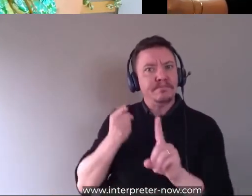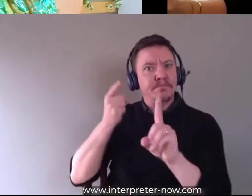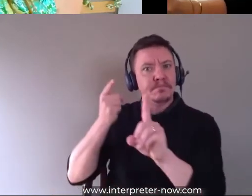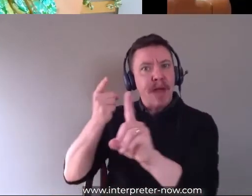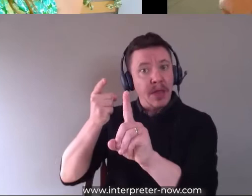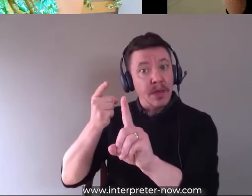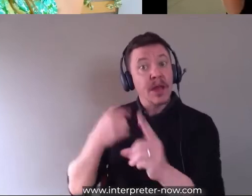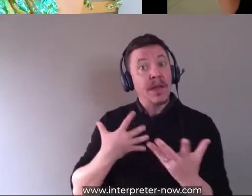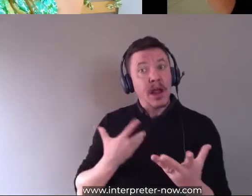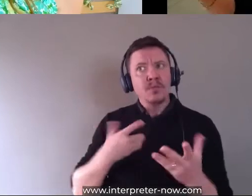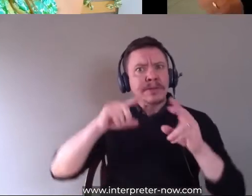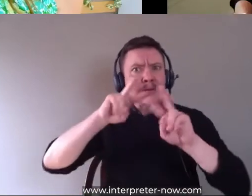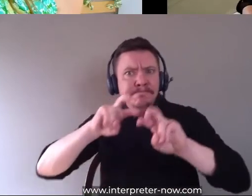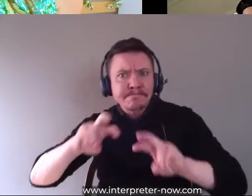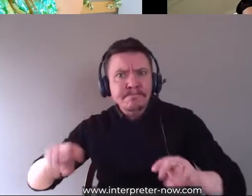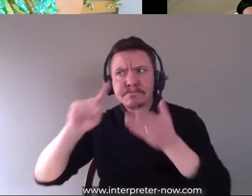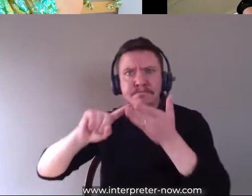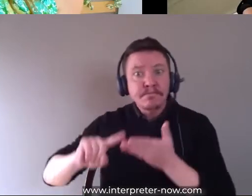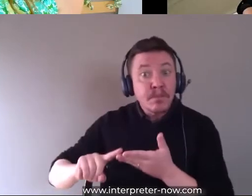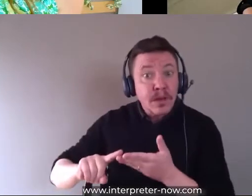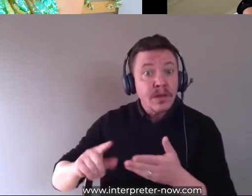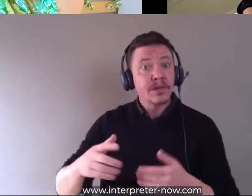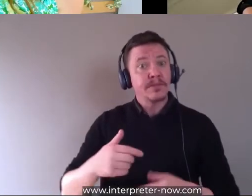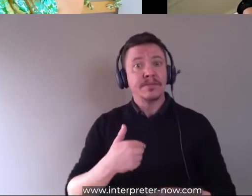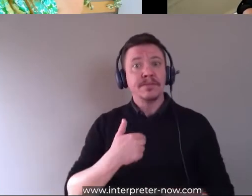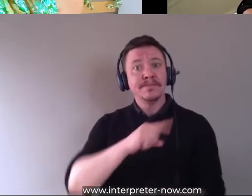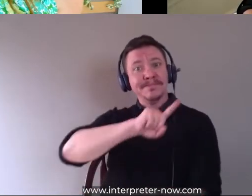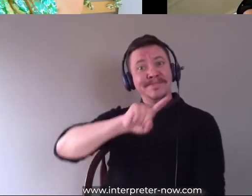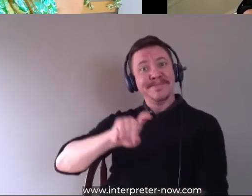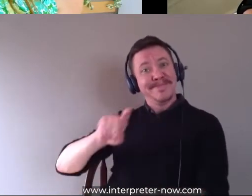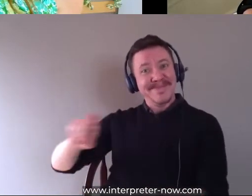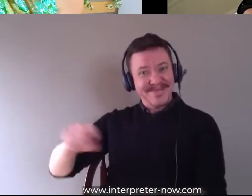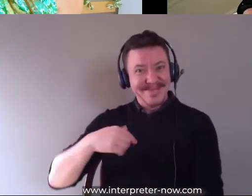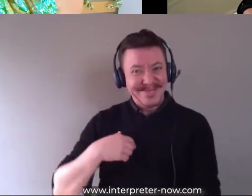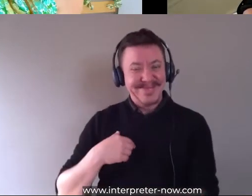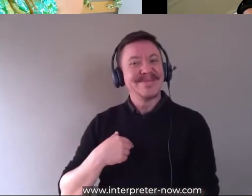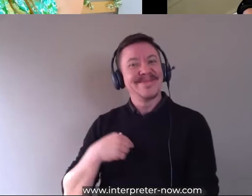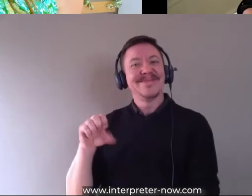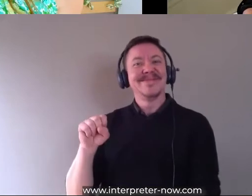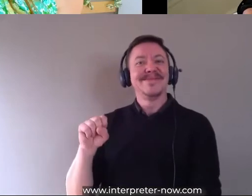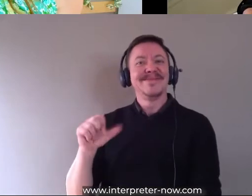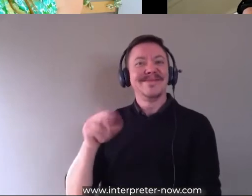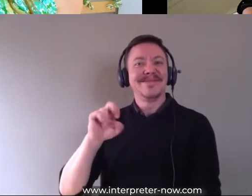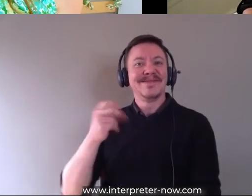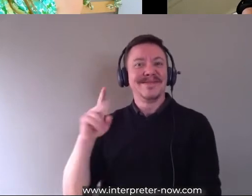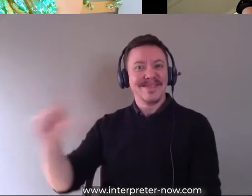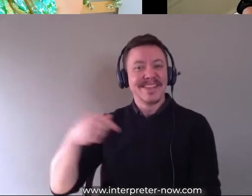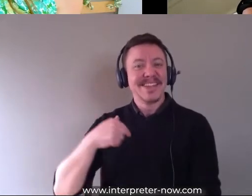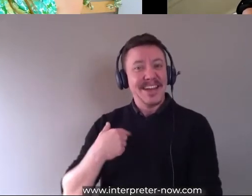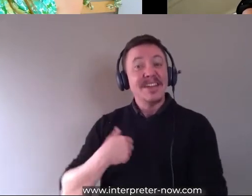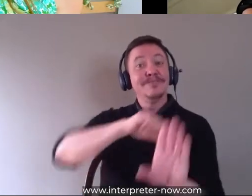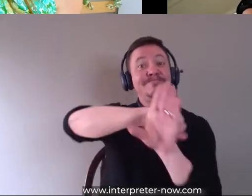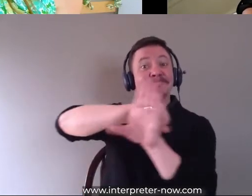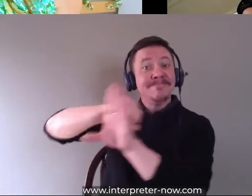wanted to go out and investigate it. And so I marched my little hiney down to Sand Hill Road, and like a fool, I started knocking on the doors of the